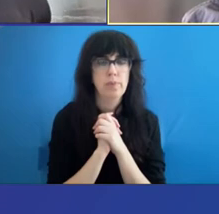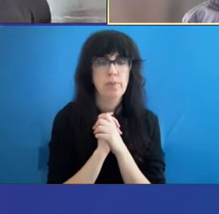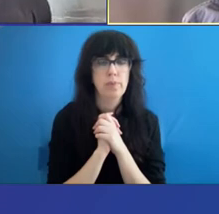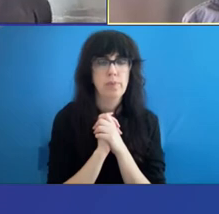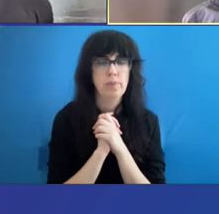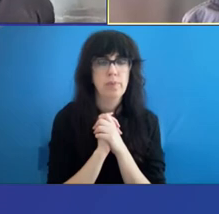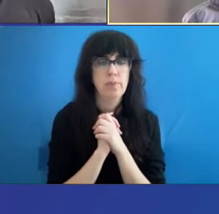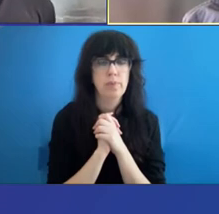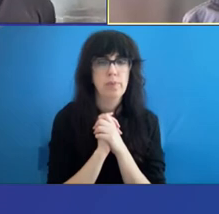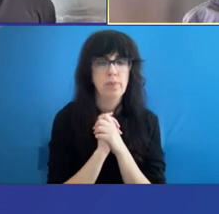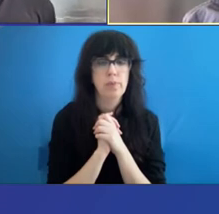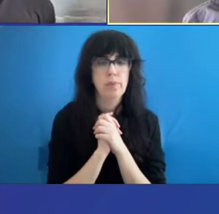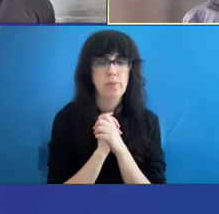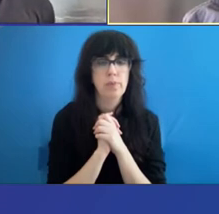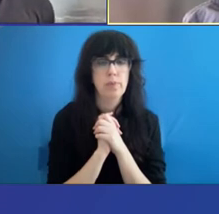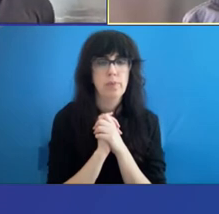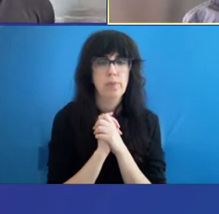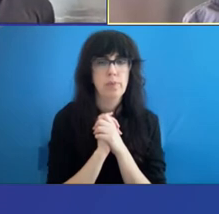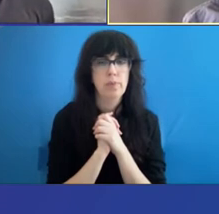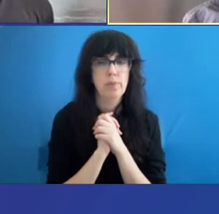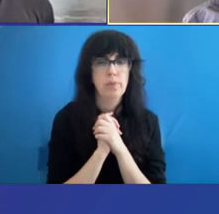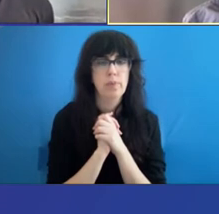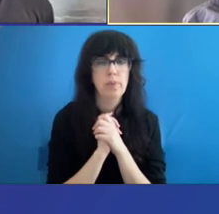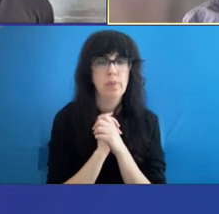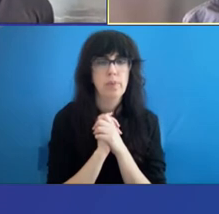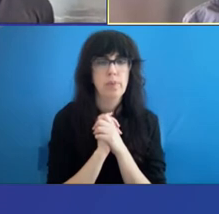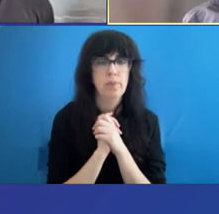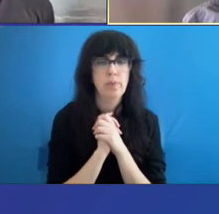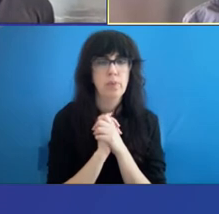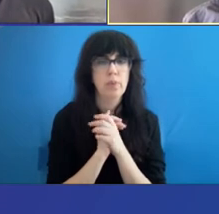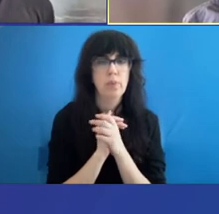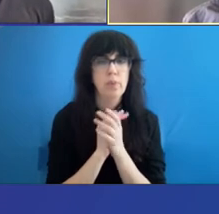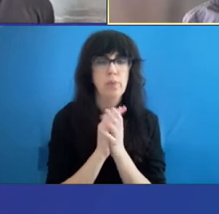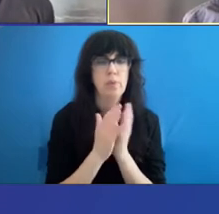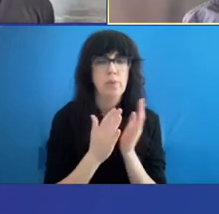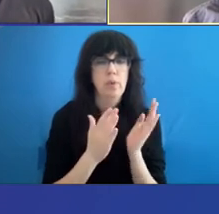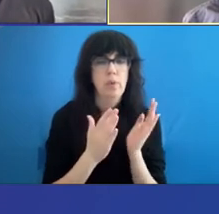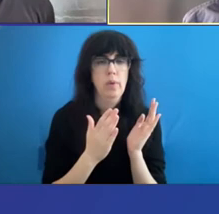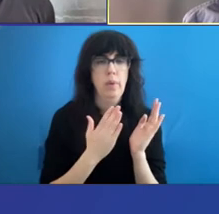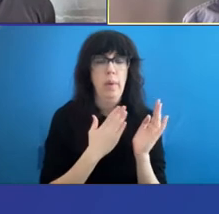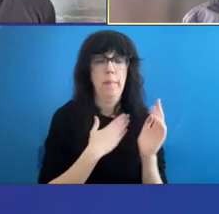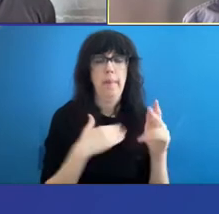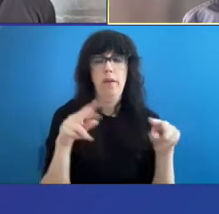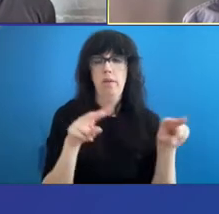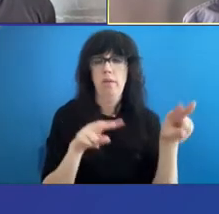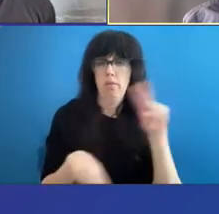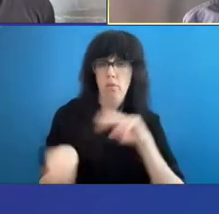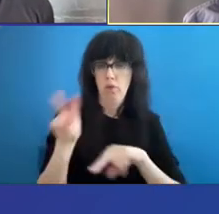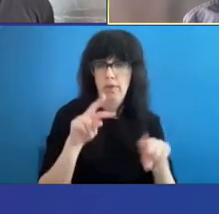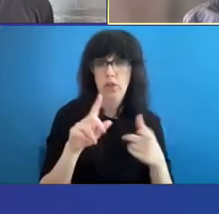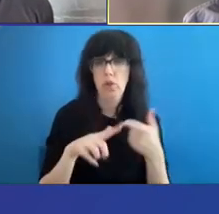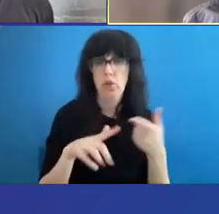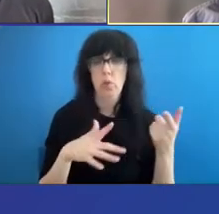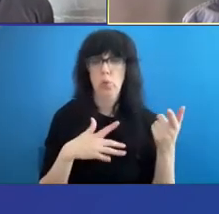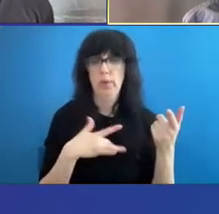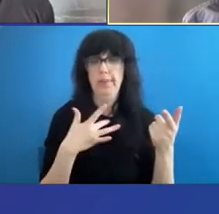We feel struggle in my sort of observation